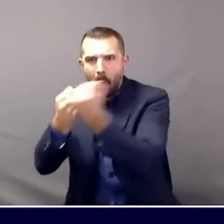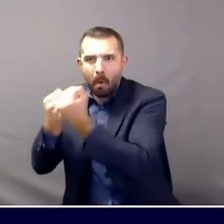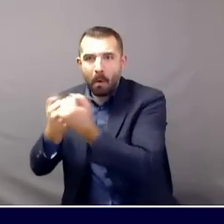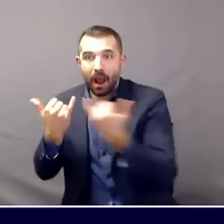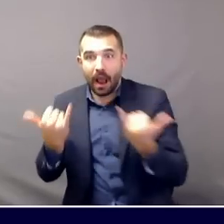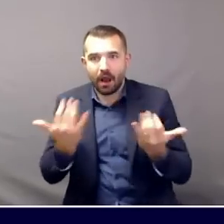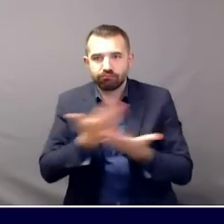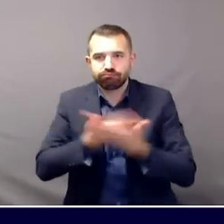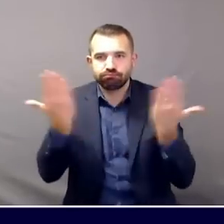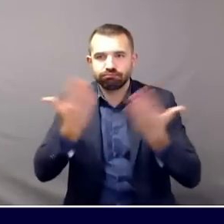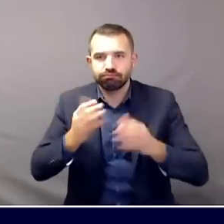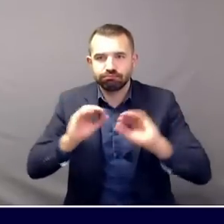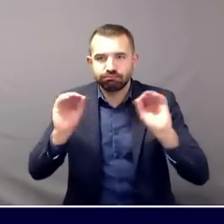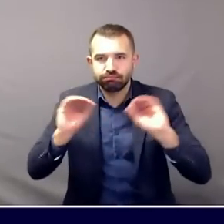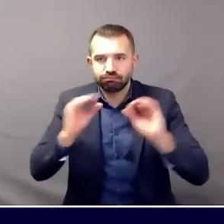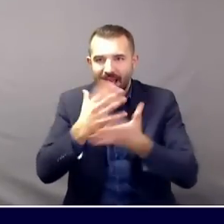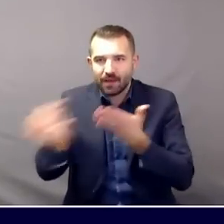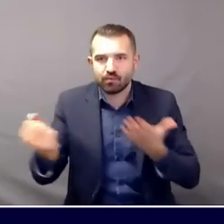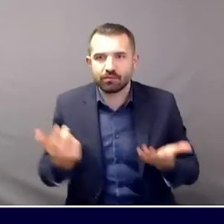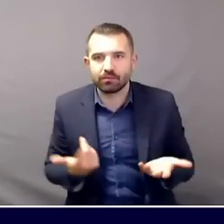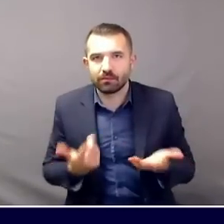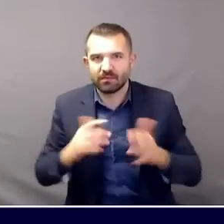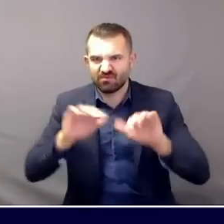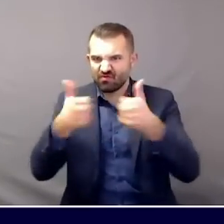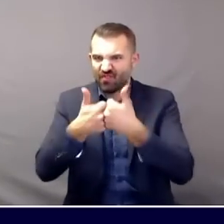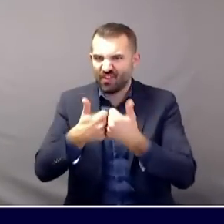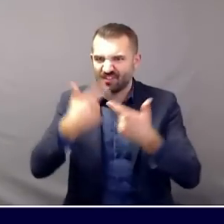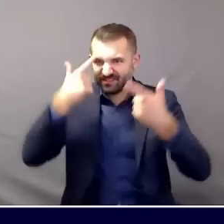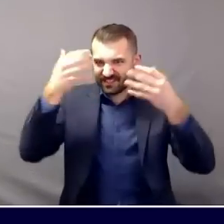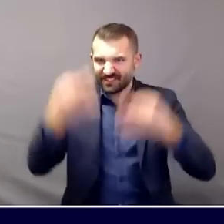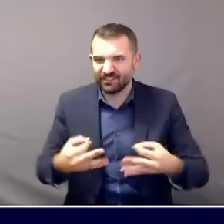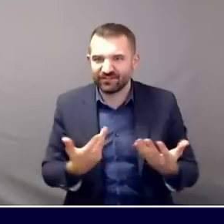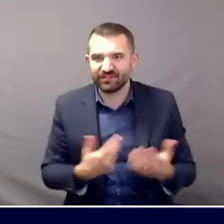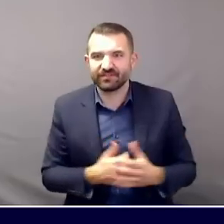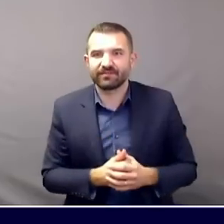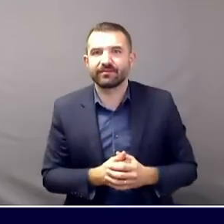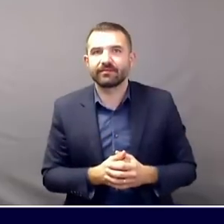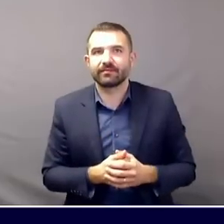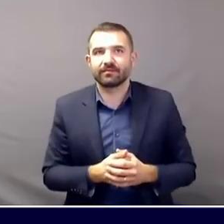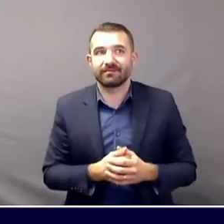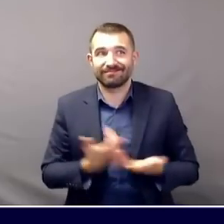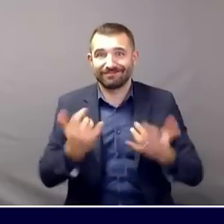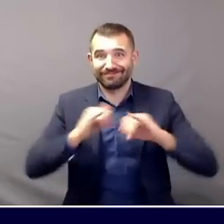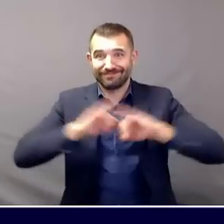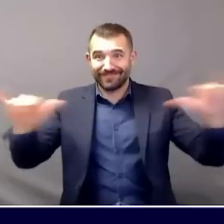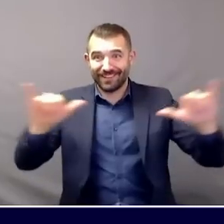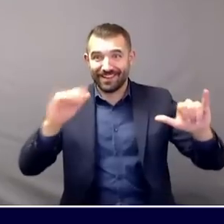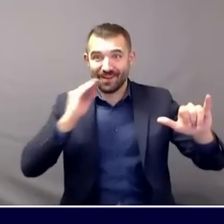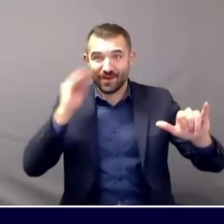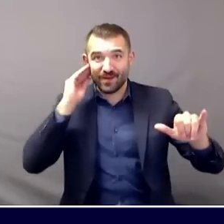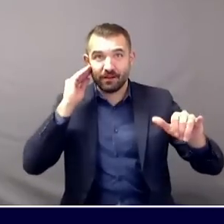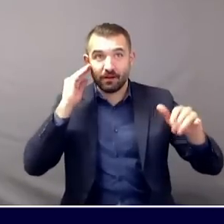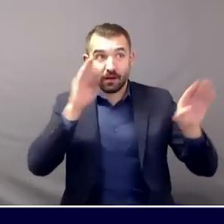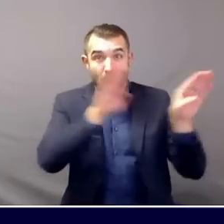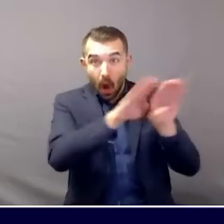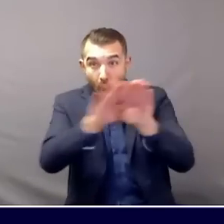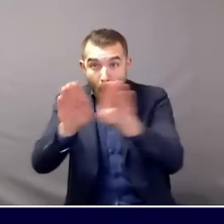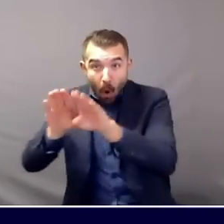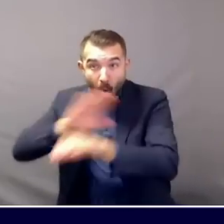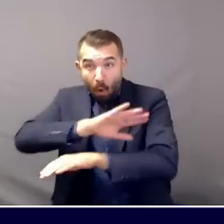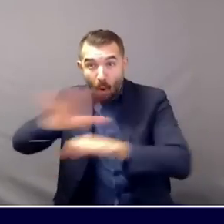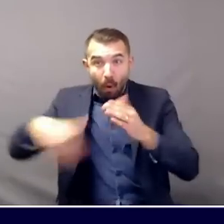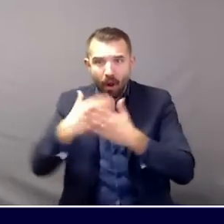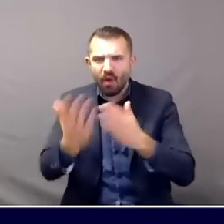it would be even tougher to take those kinds of dramatic measures. Short of that, we are talking about a number of